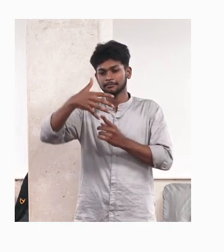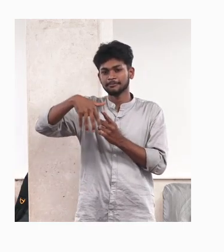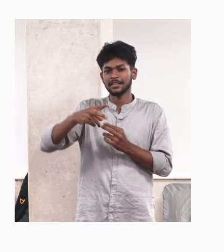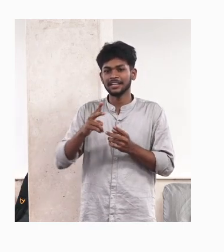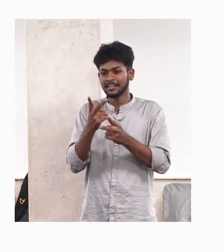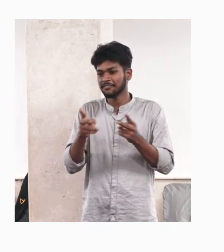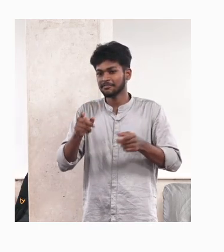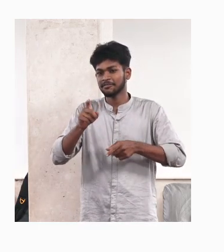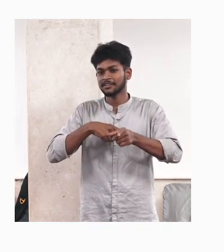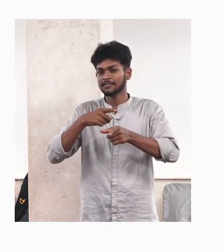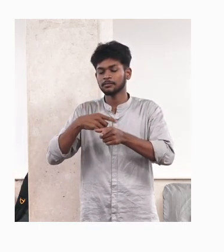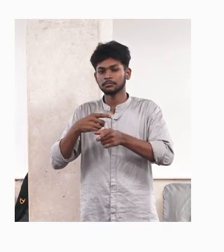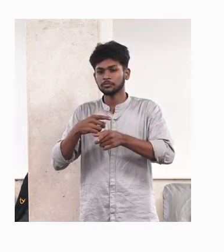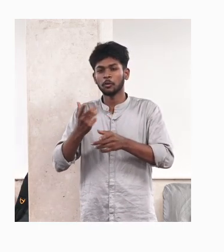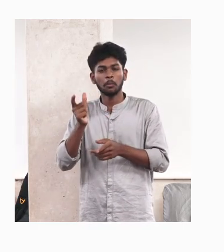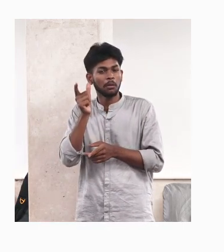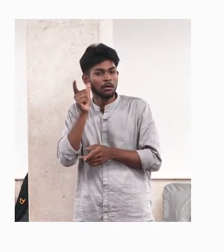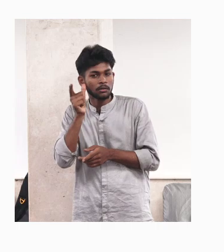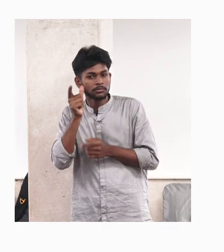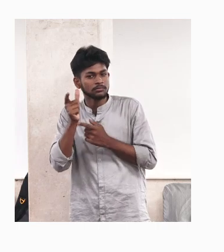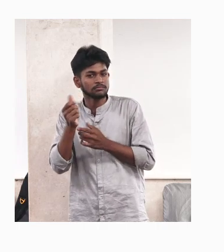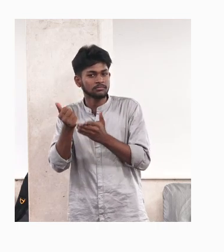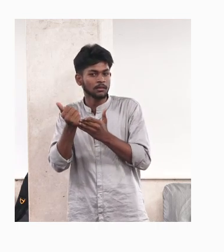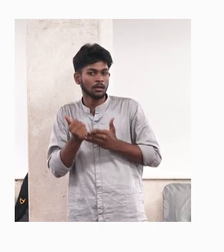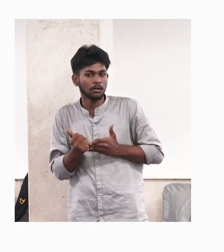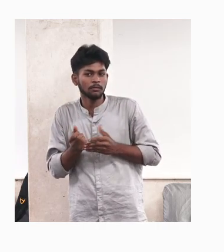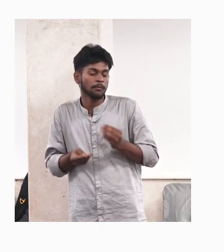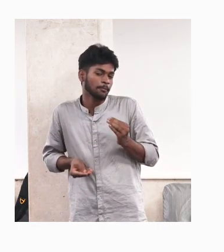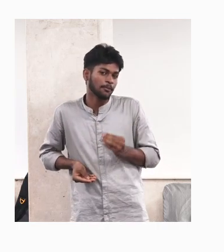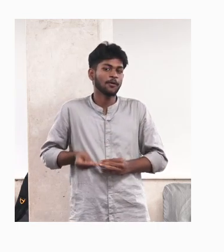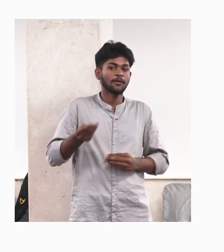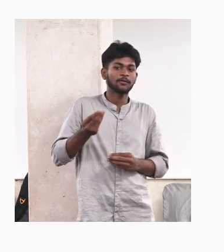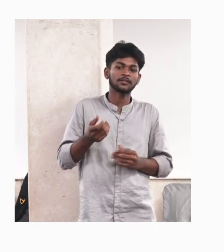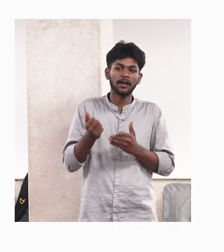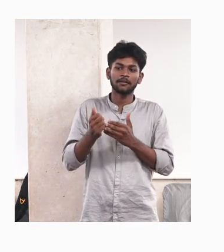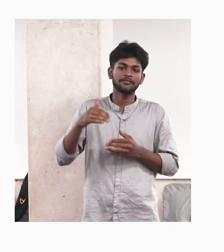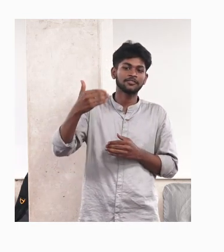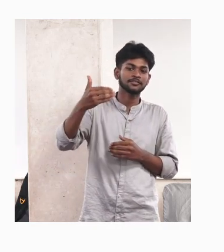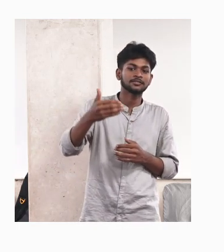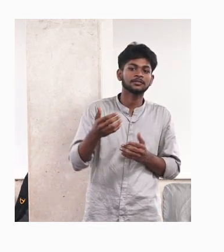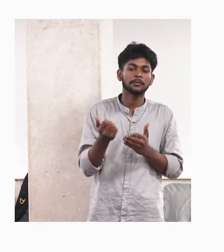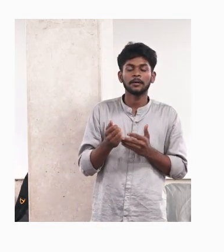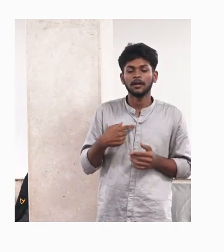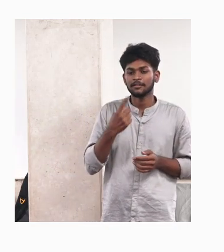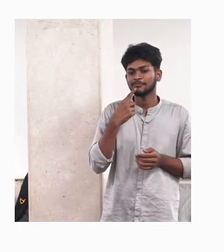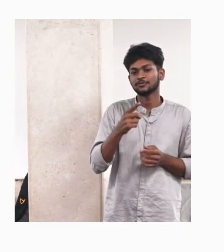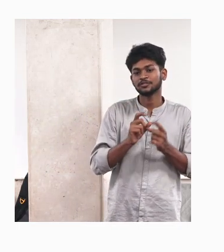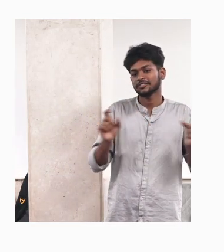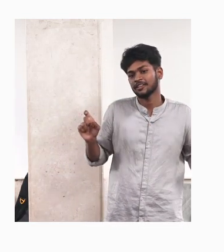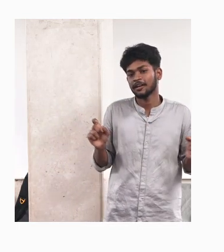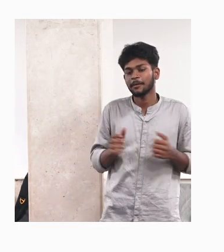the art of listening, which is helping me personally and which will definitely help me in the future, that I can tell. And